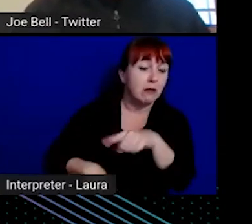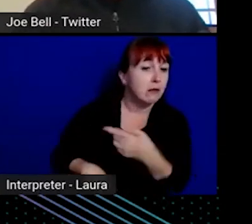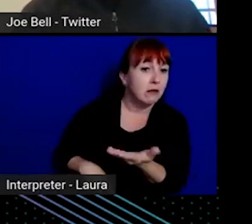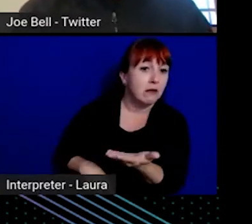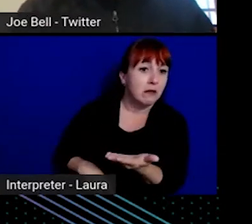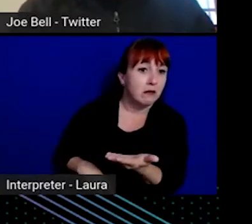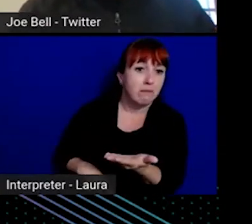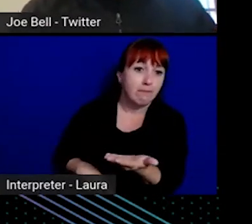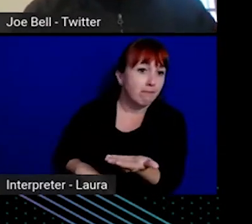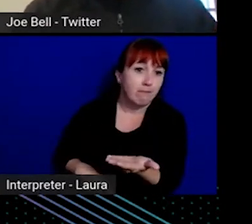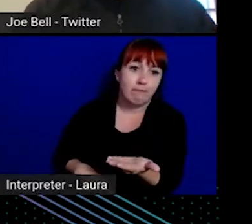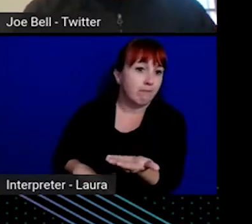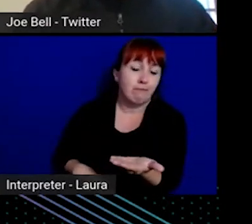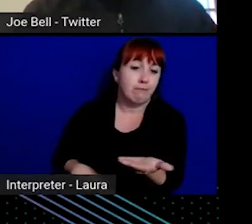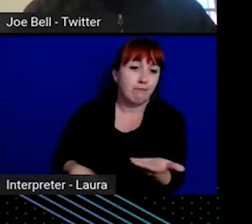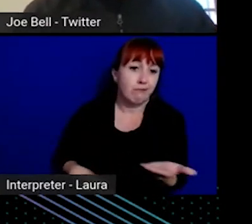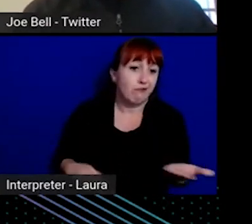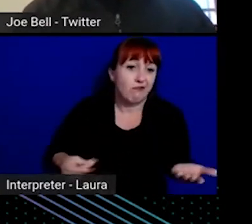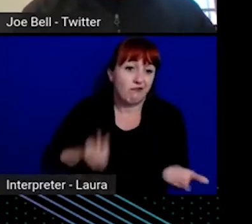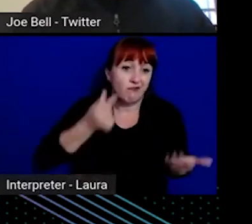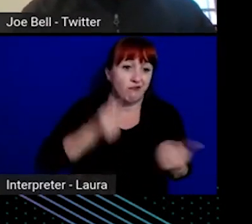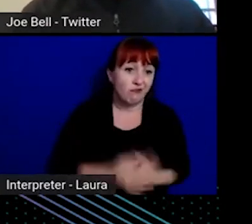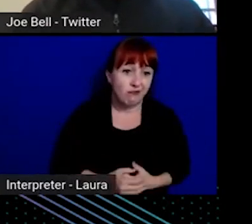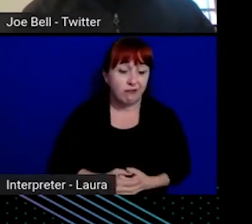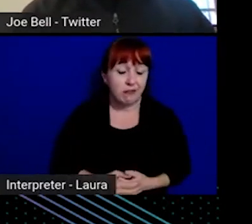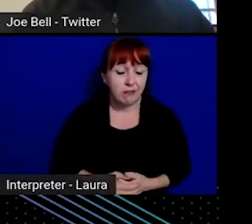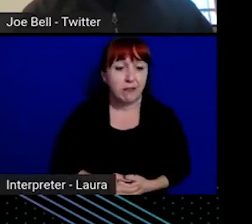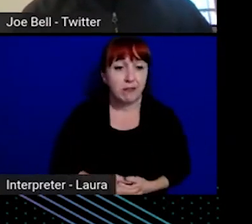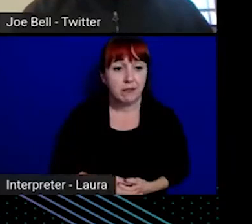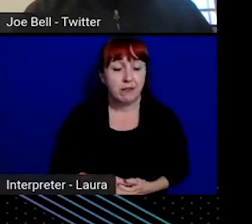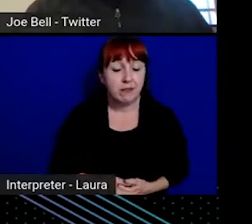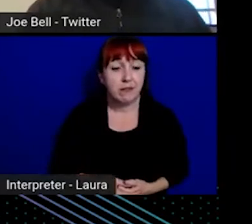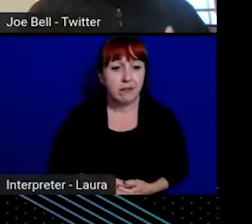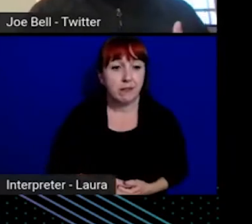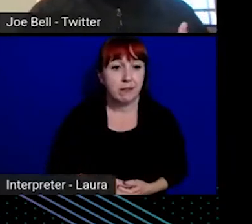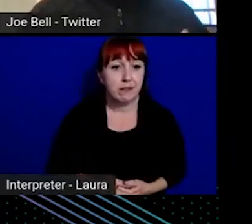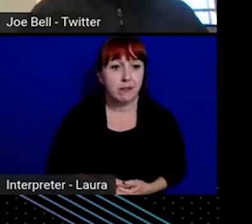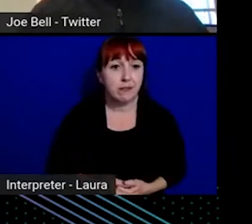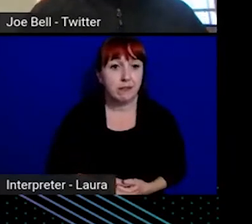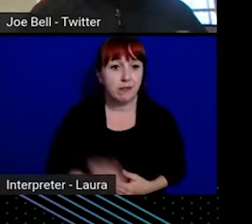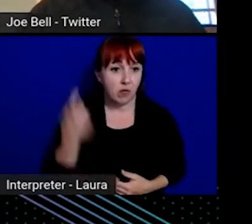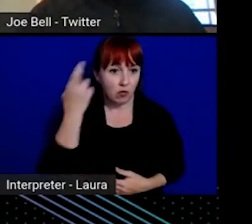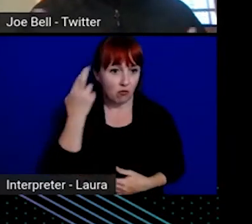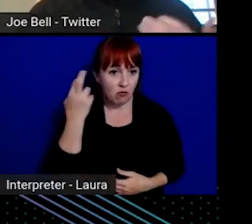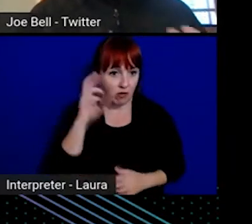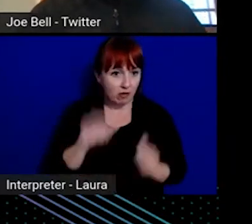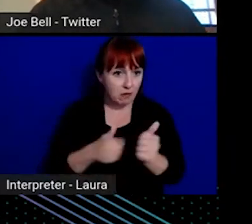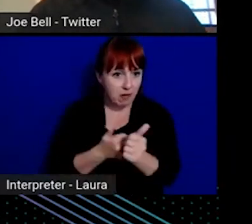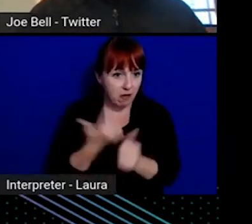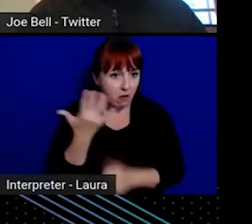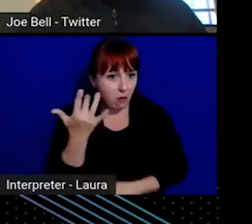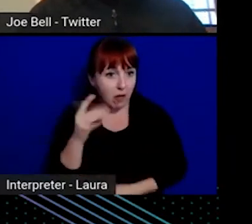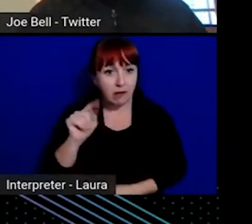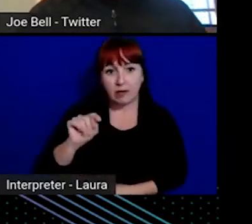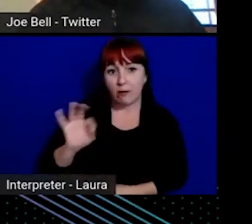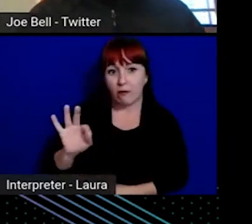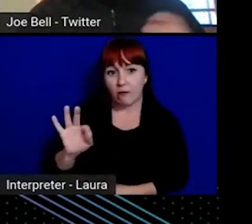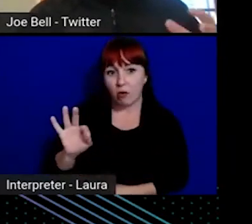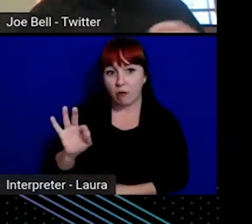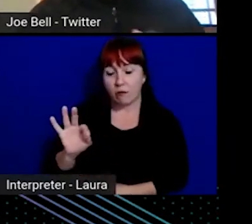is frankly a bummer. And the reasoning is that Terraform doesn't have that kind